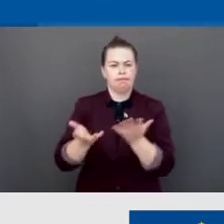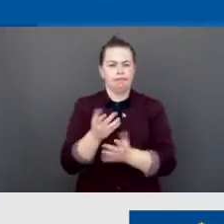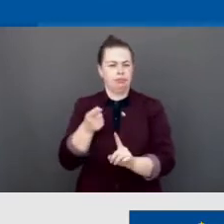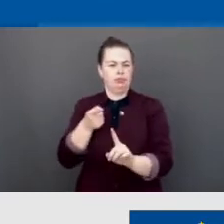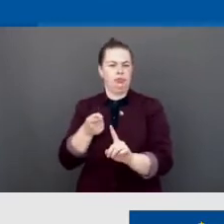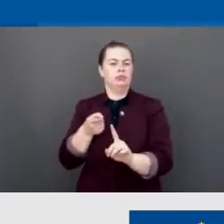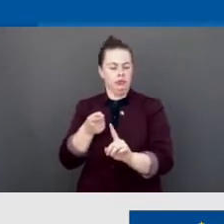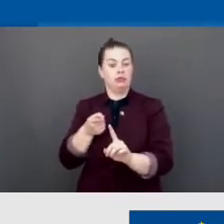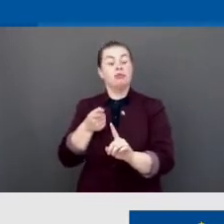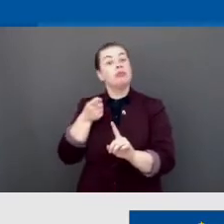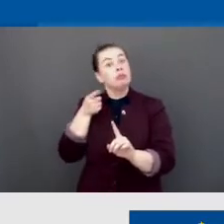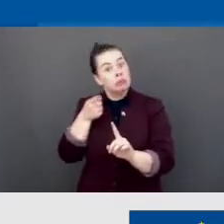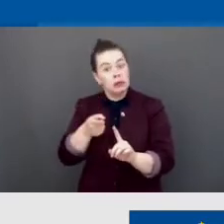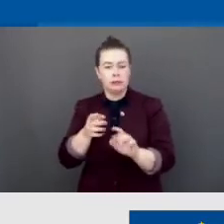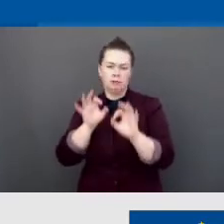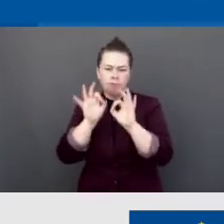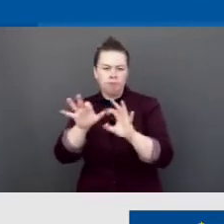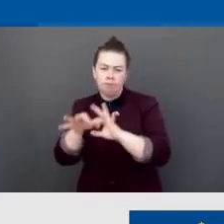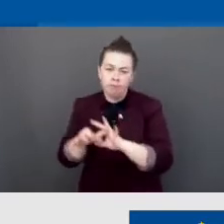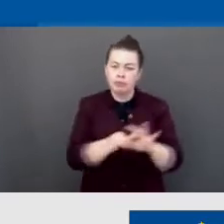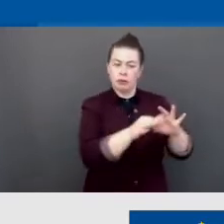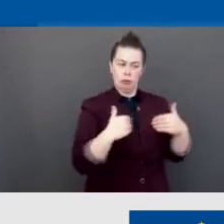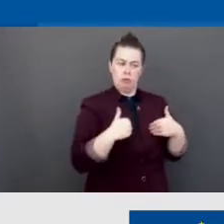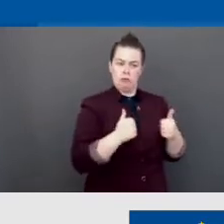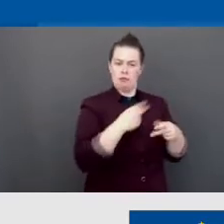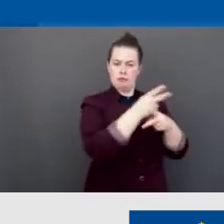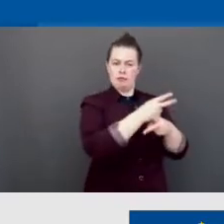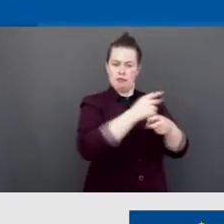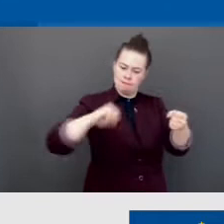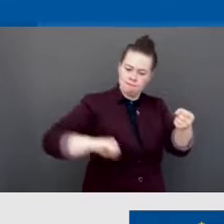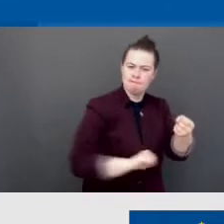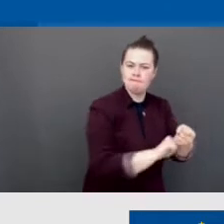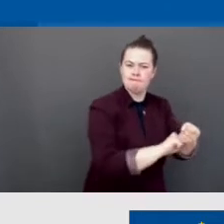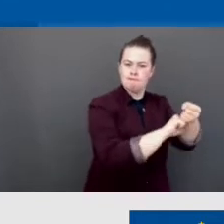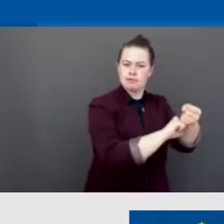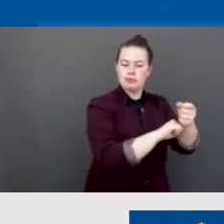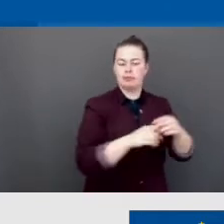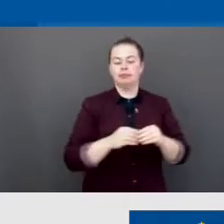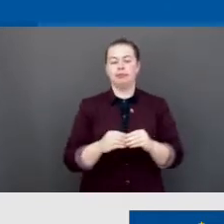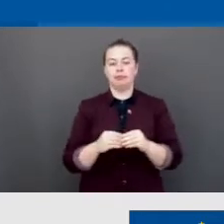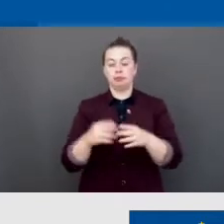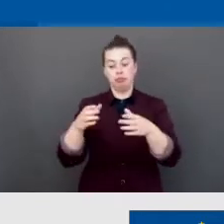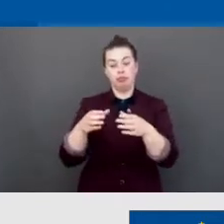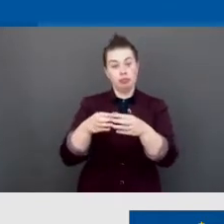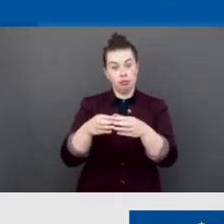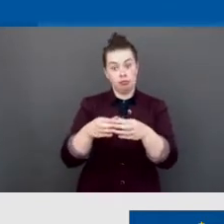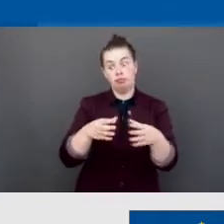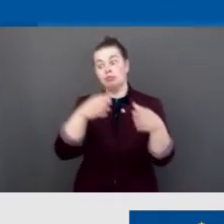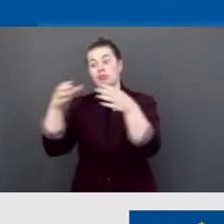universities, municipalities, etc. And Porto for Aging is a Hyponaha replicate site with 4 stars.